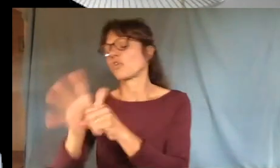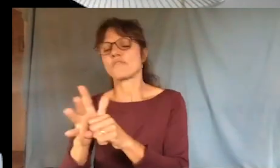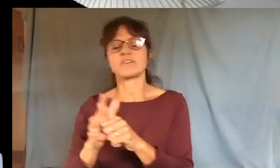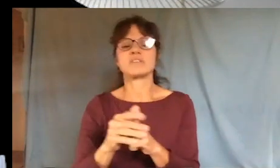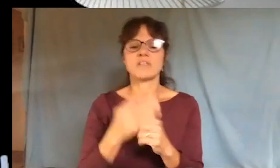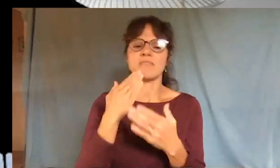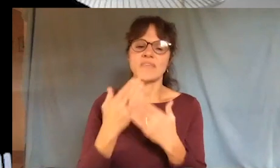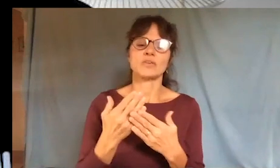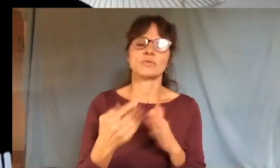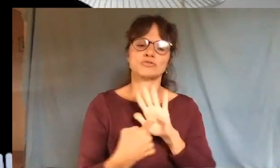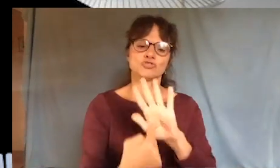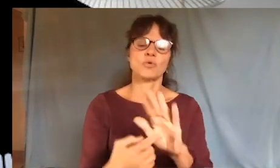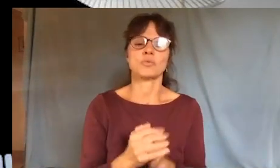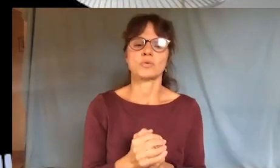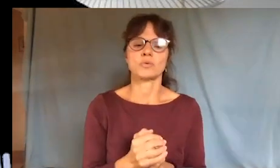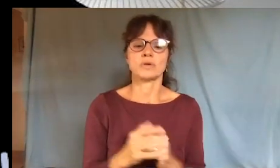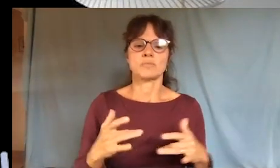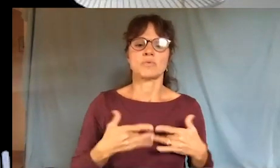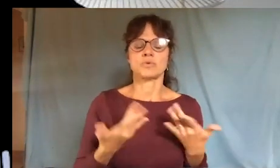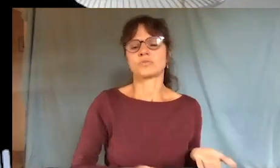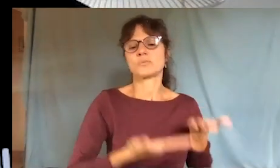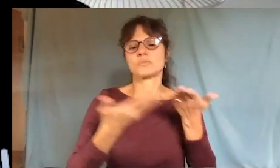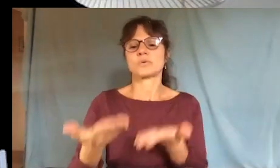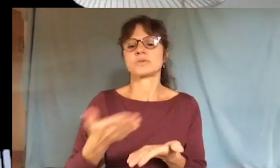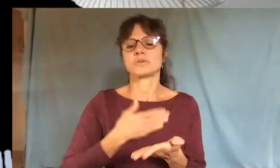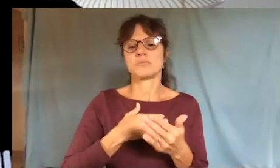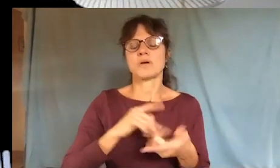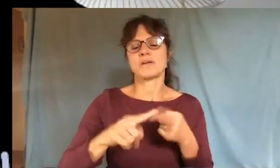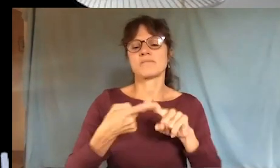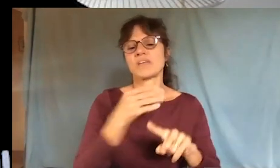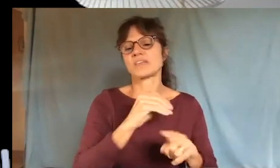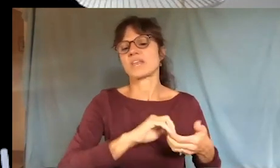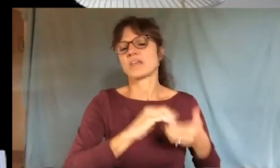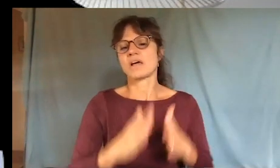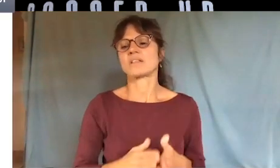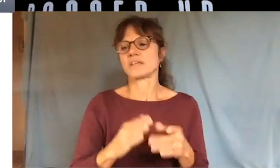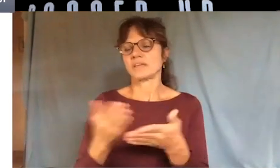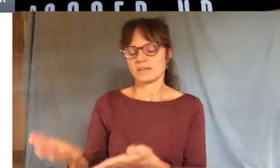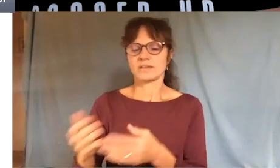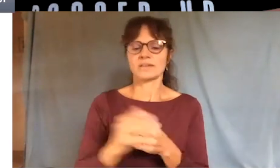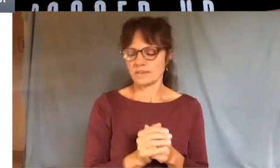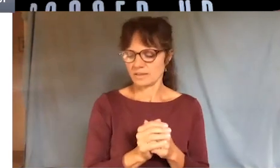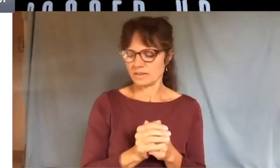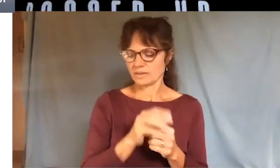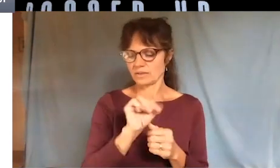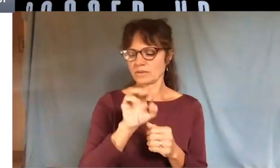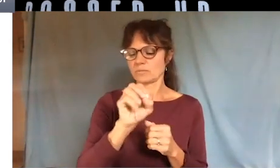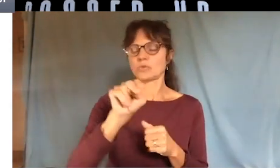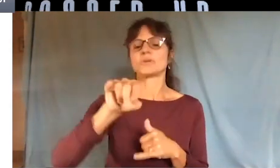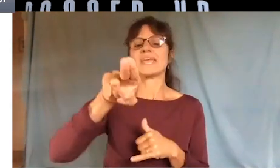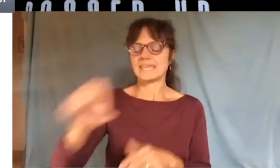I am thrilled to turn it over to my friend and colleague, Monique Tula, to talk to us for the next few minutes. Monique?